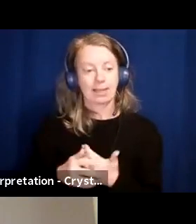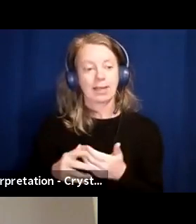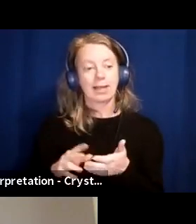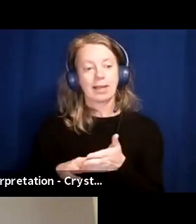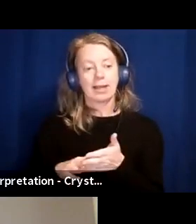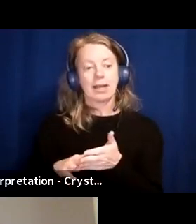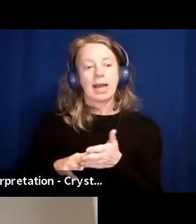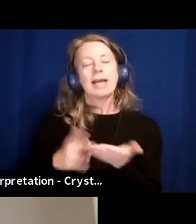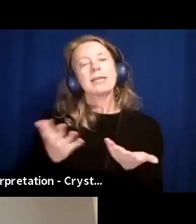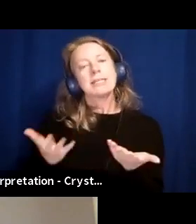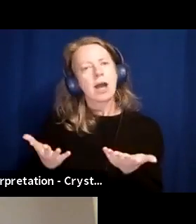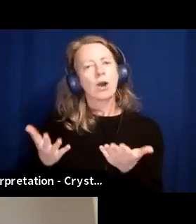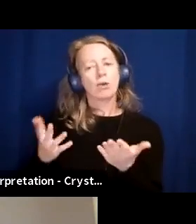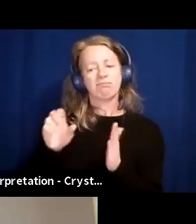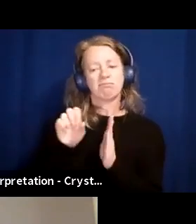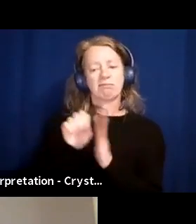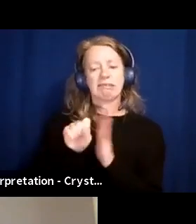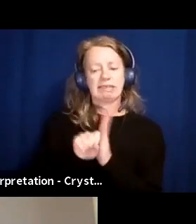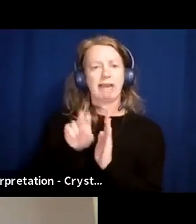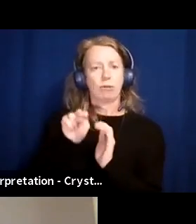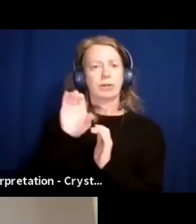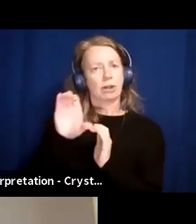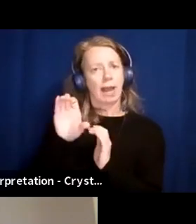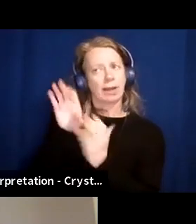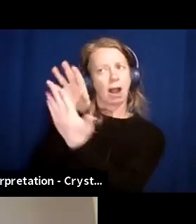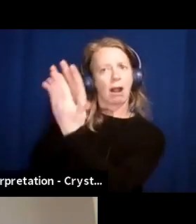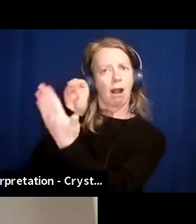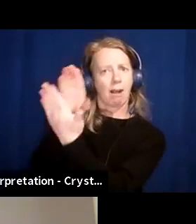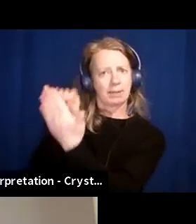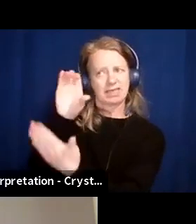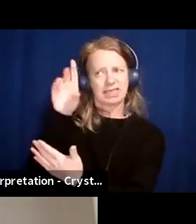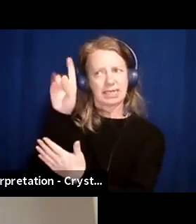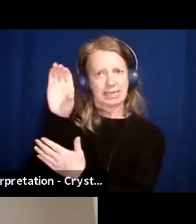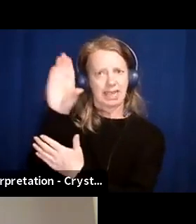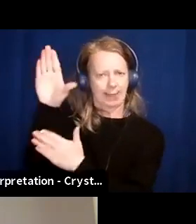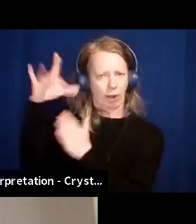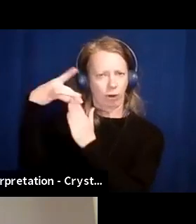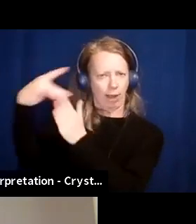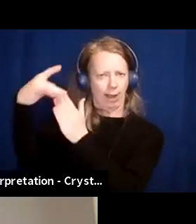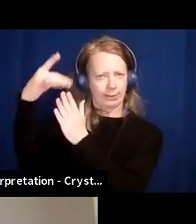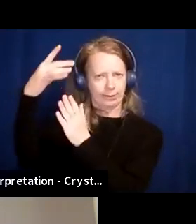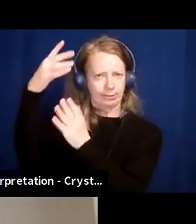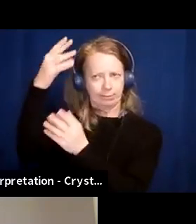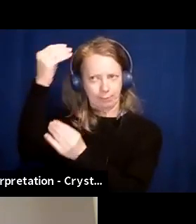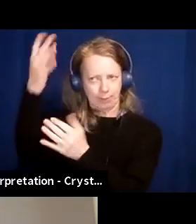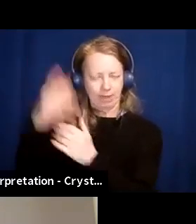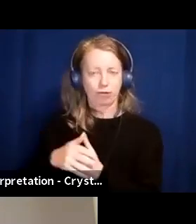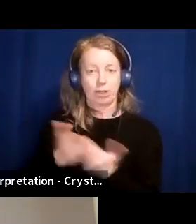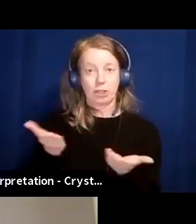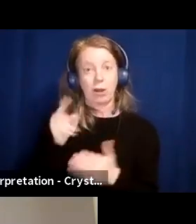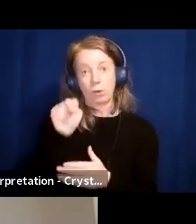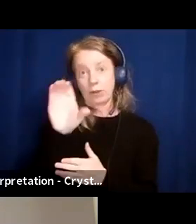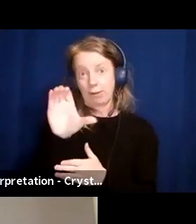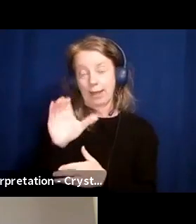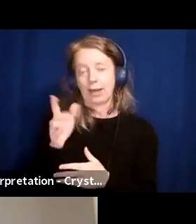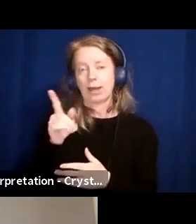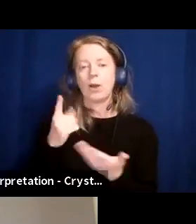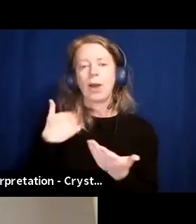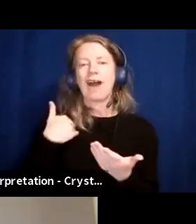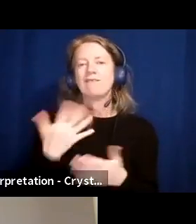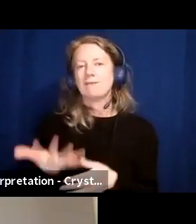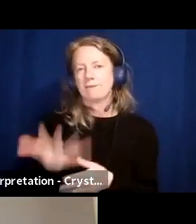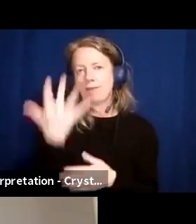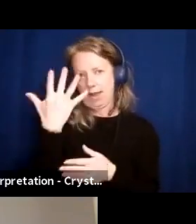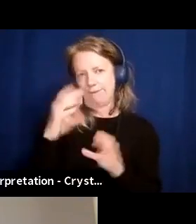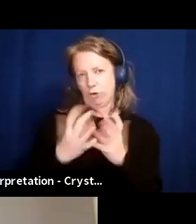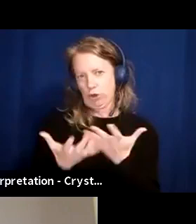guidance from the CDC guidance. In North Carolina, we have 5 groups, basically,